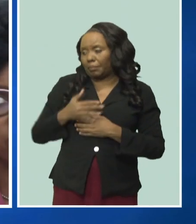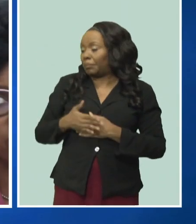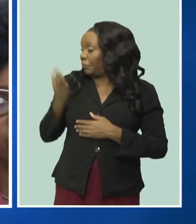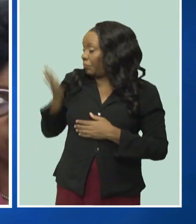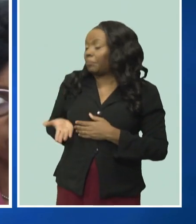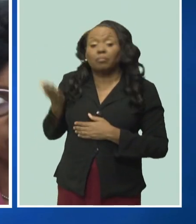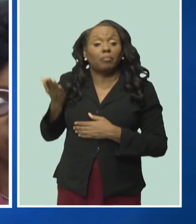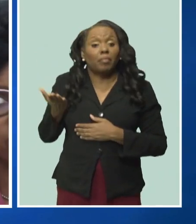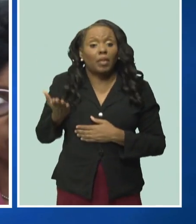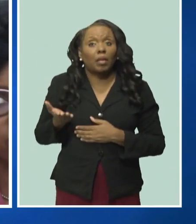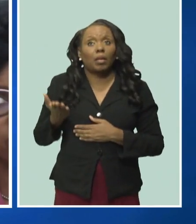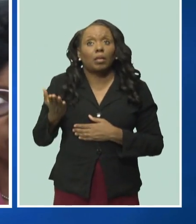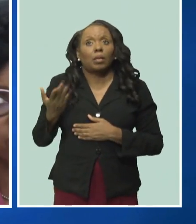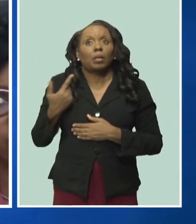to